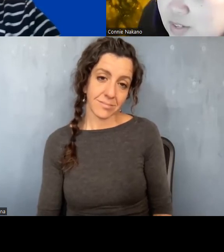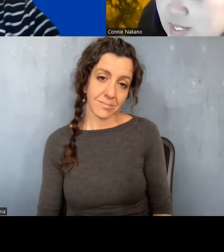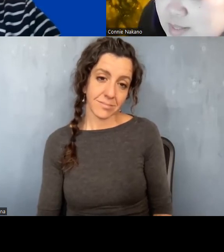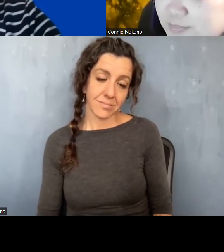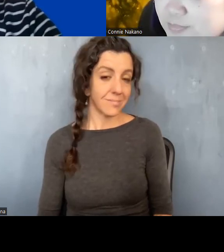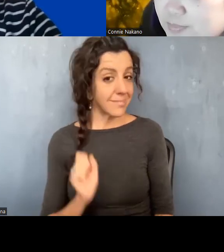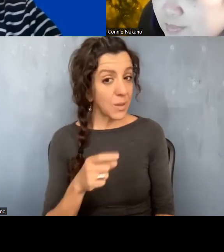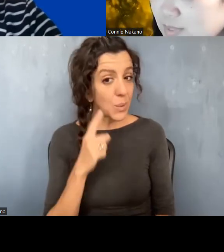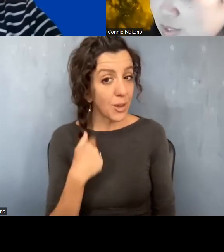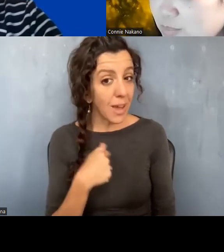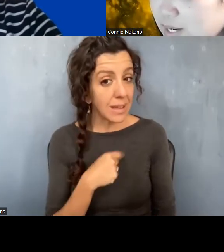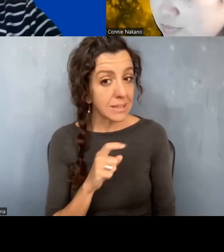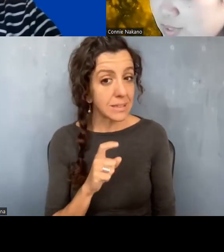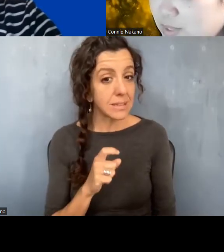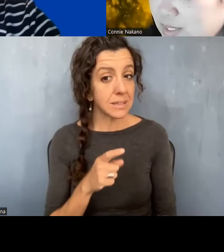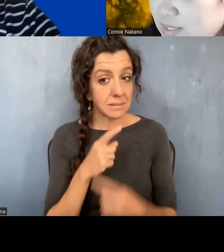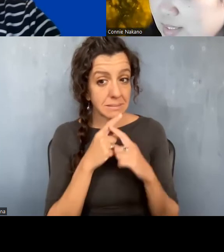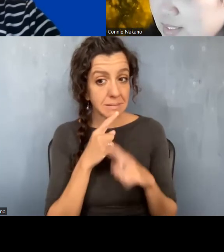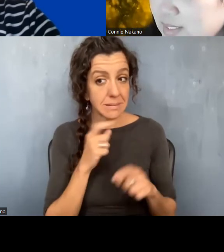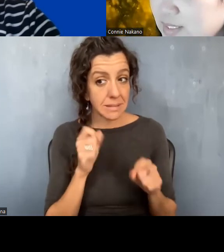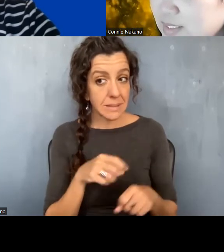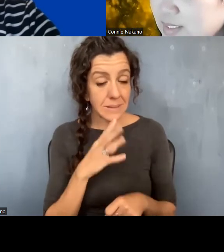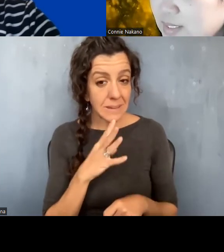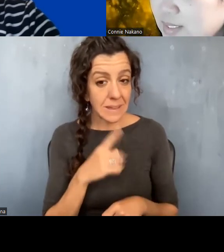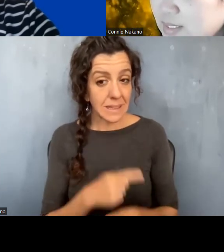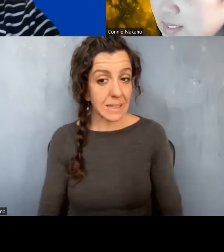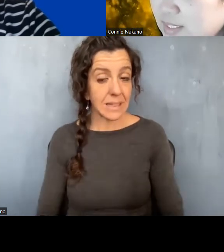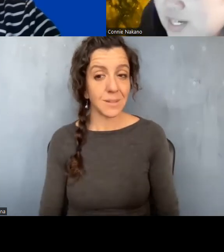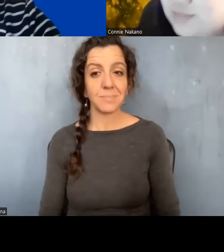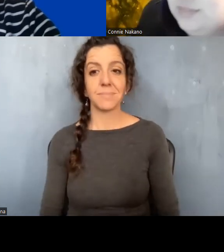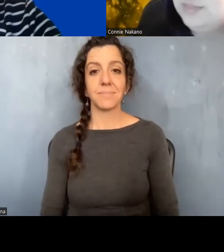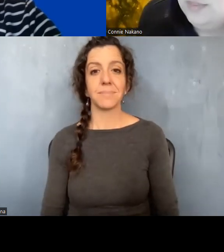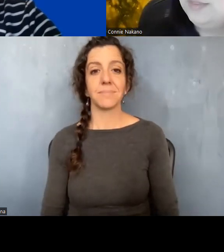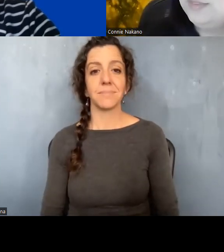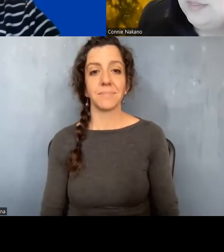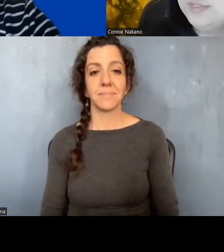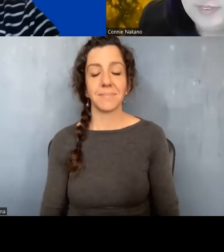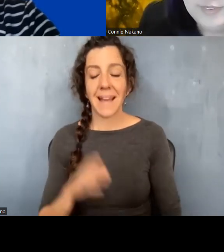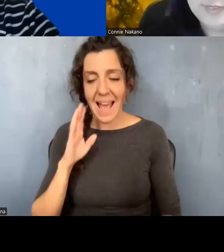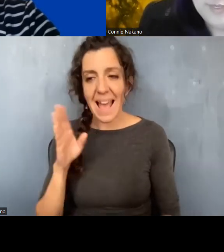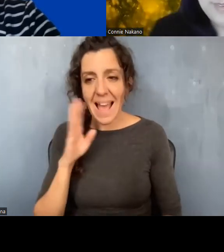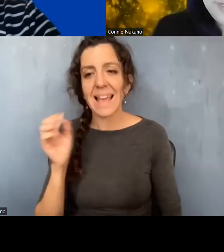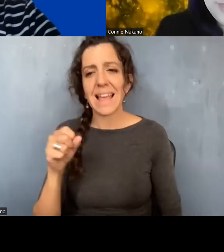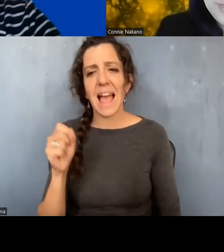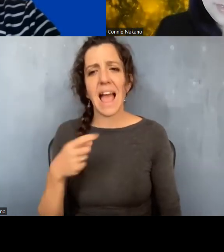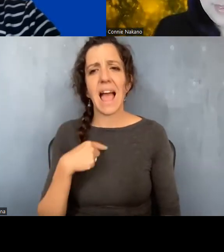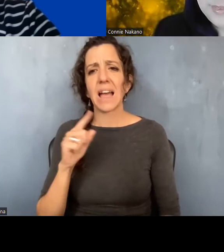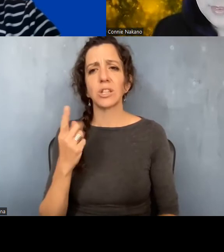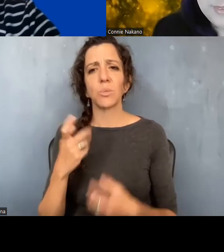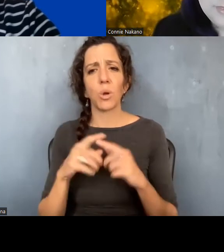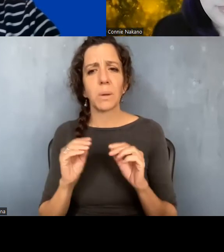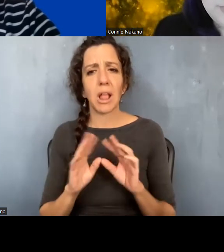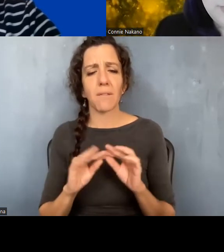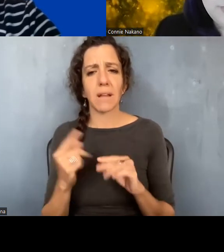Gary, can you hear us? Is your microphone unmuted? There you go. Hi. Yeah, I just would like to get